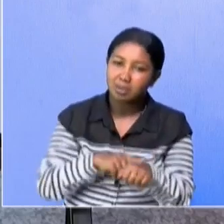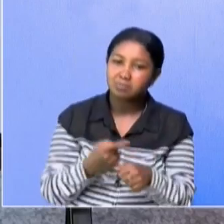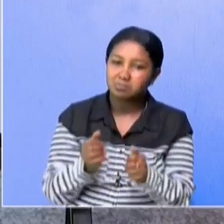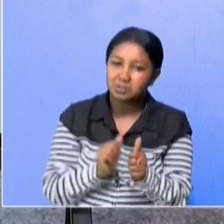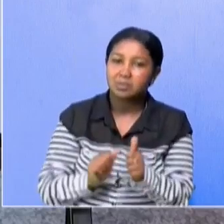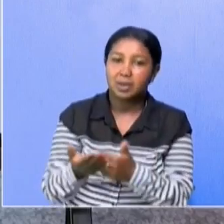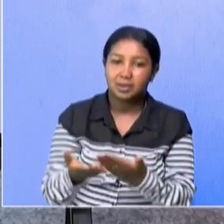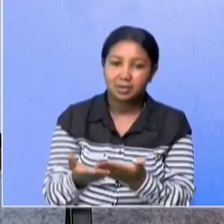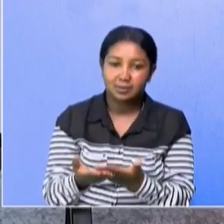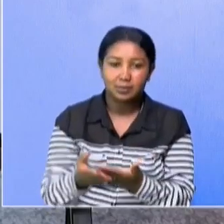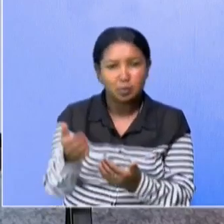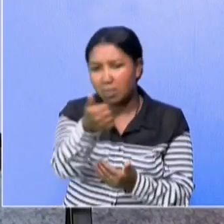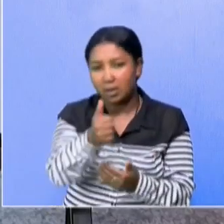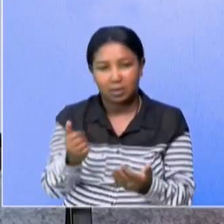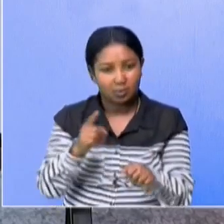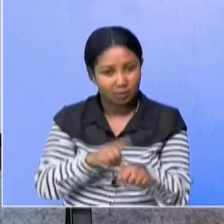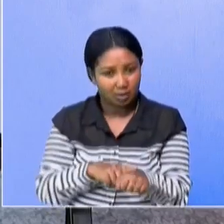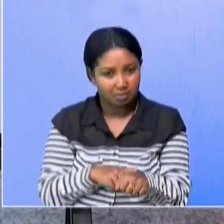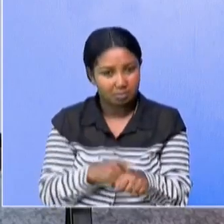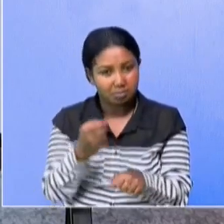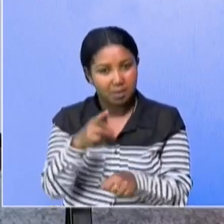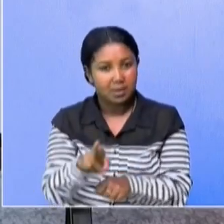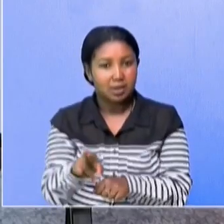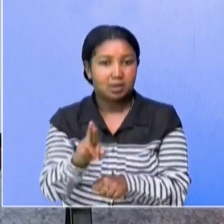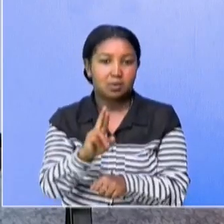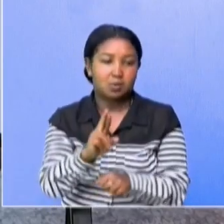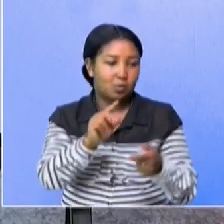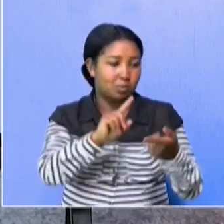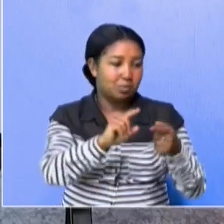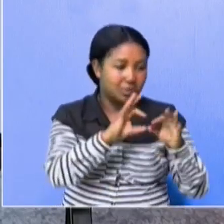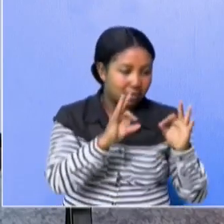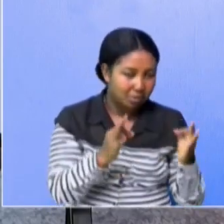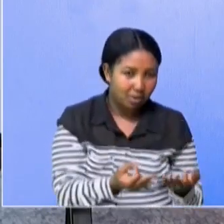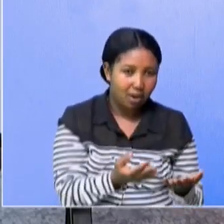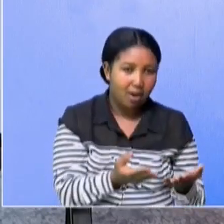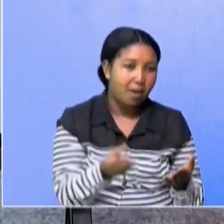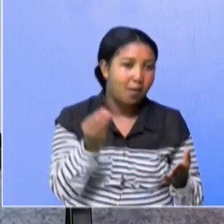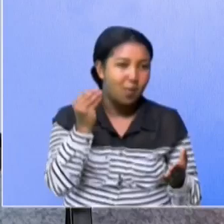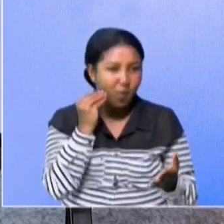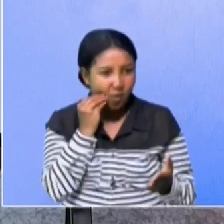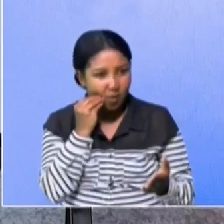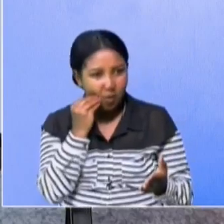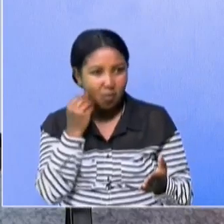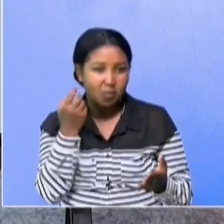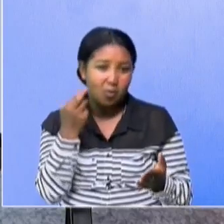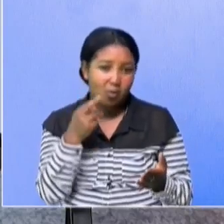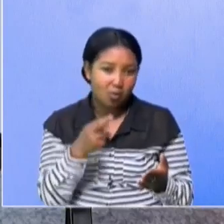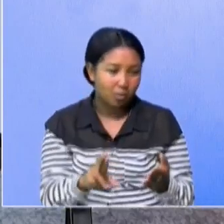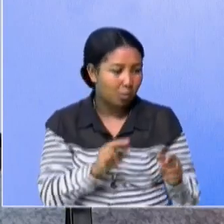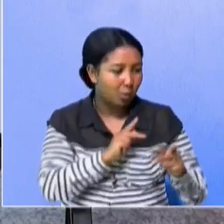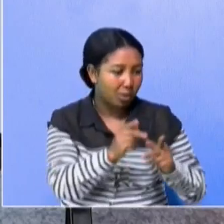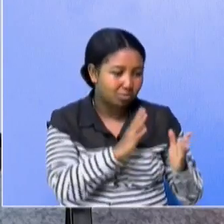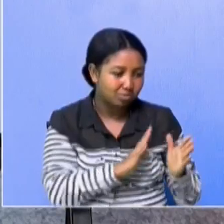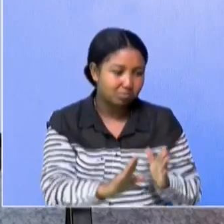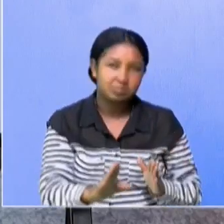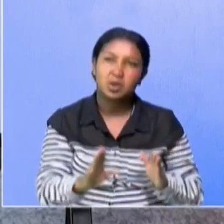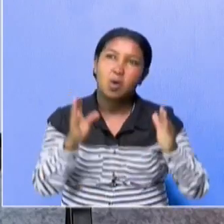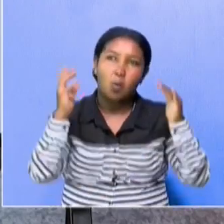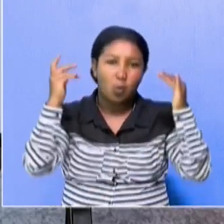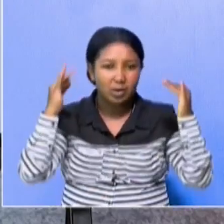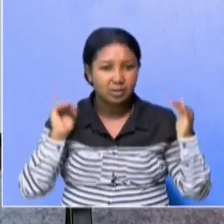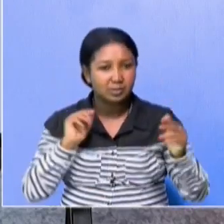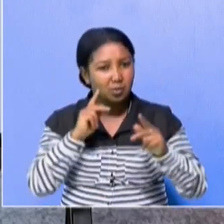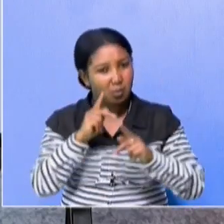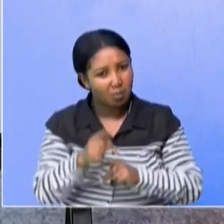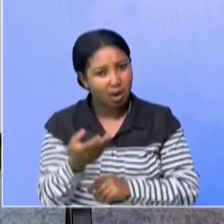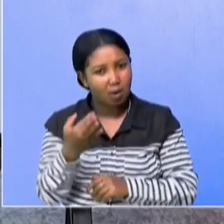else? Whatever it is. Maybe at your relatives' home. It's maybe a special ceremony, the wedding ceremony.